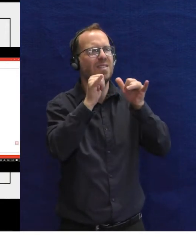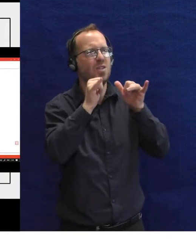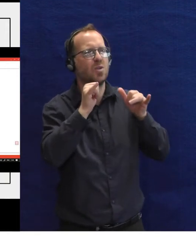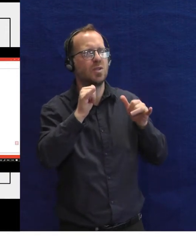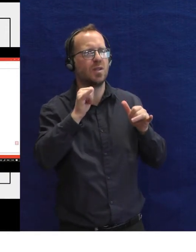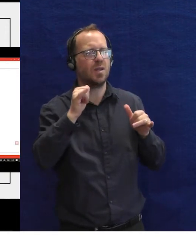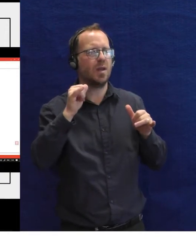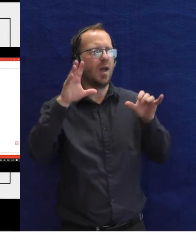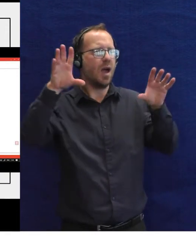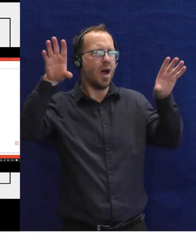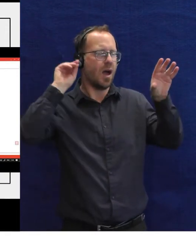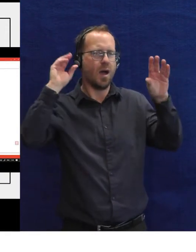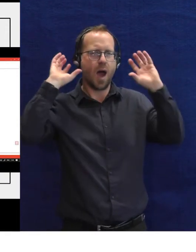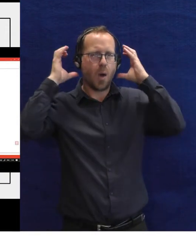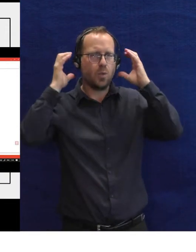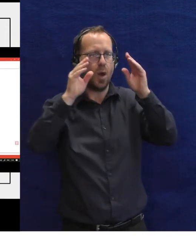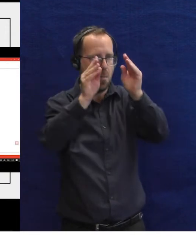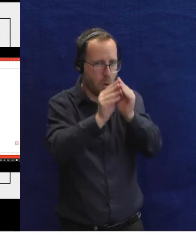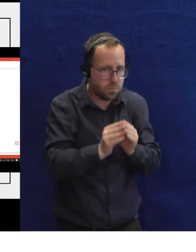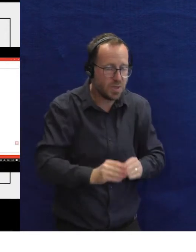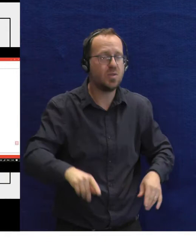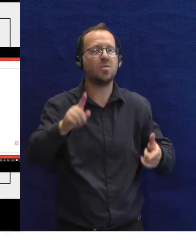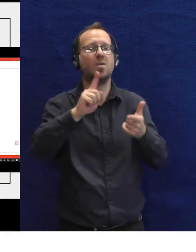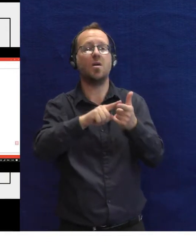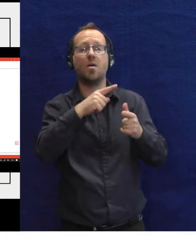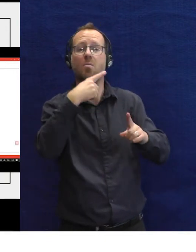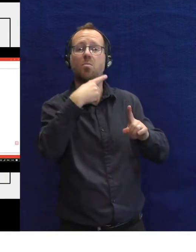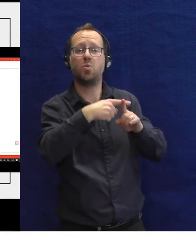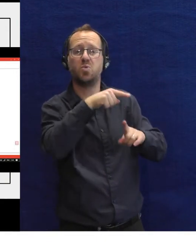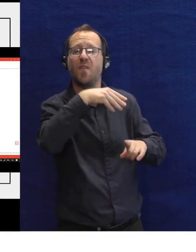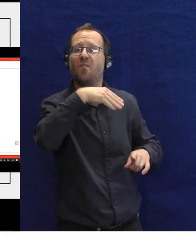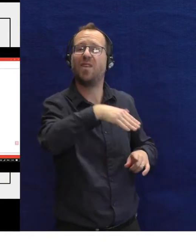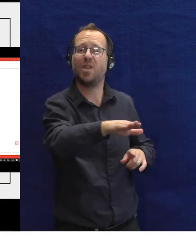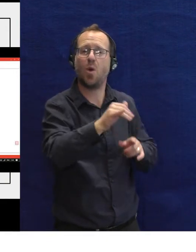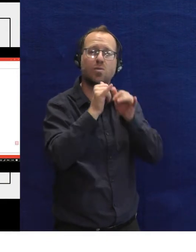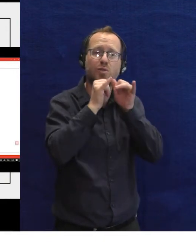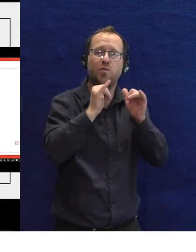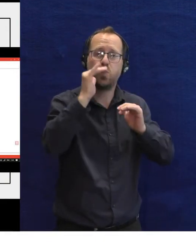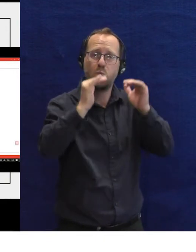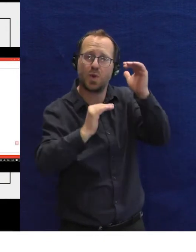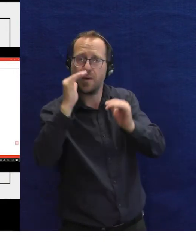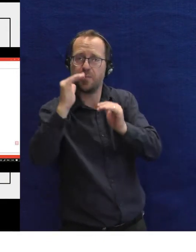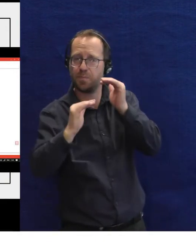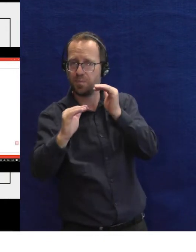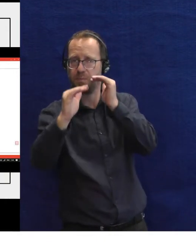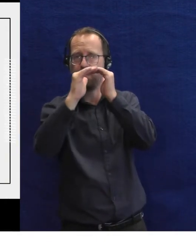the description as well as the volume of the video content itself.